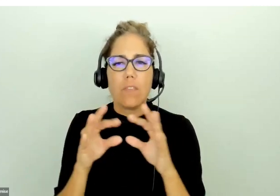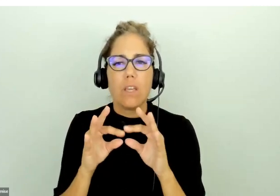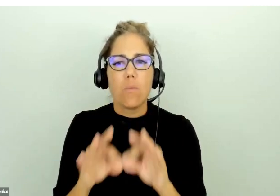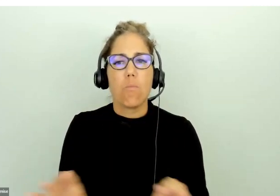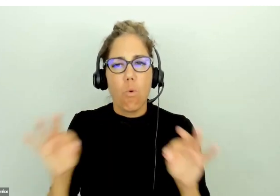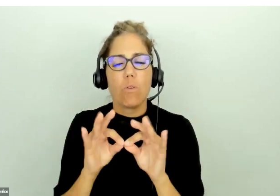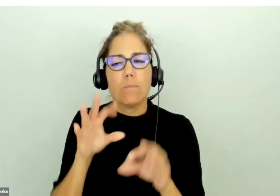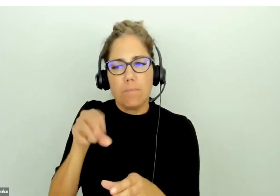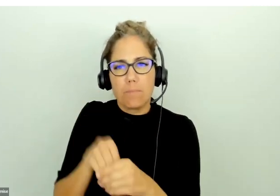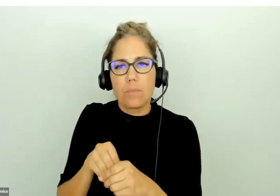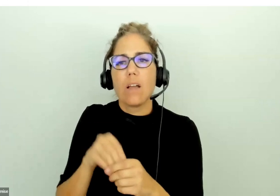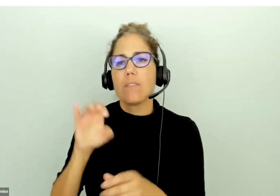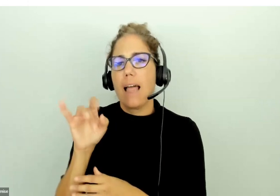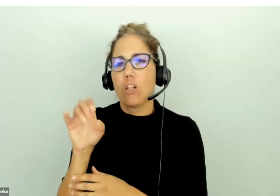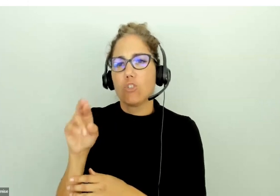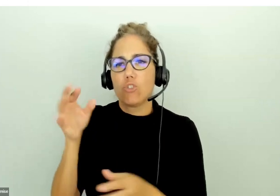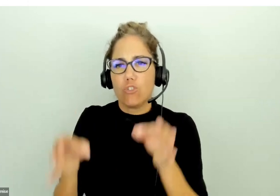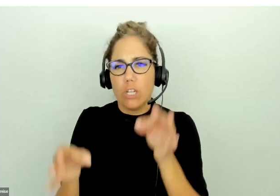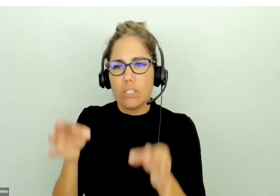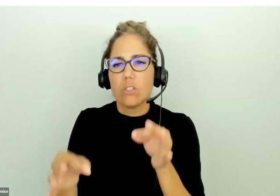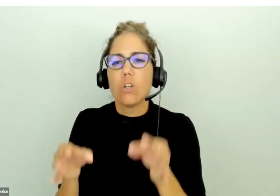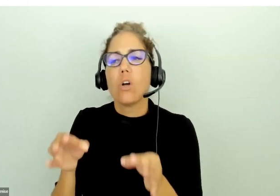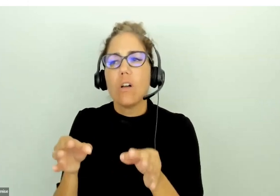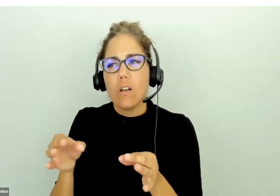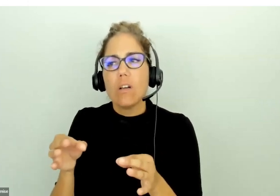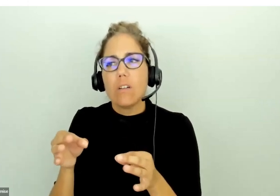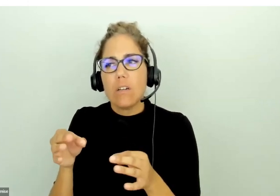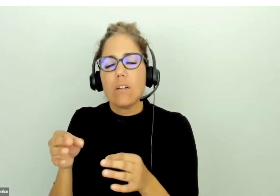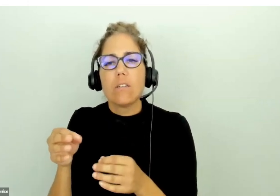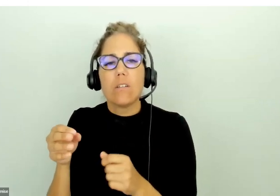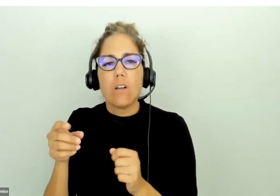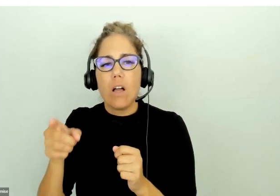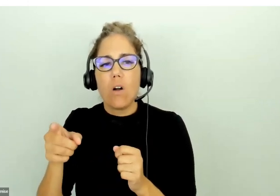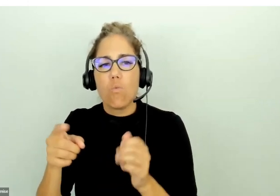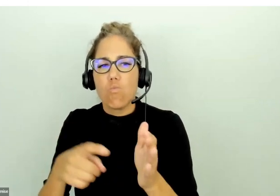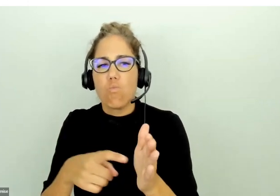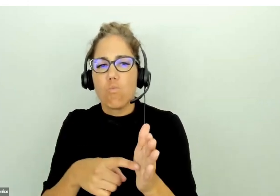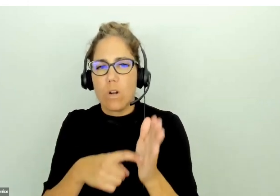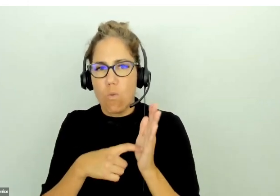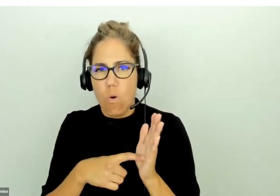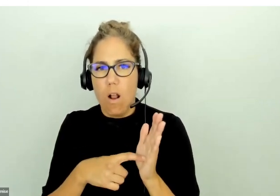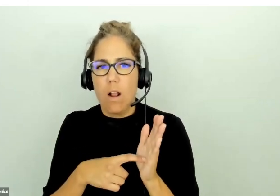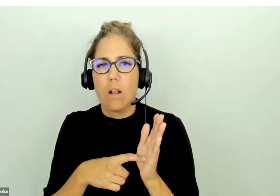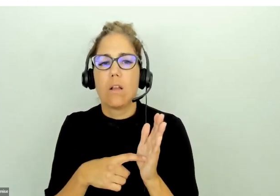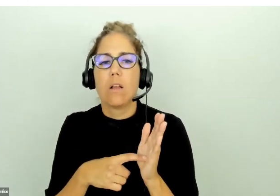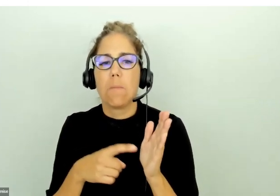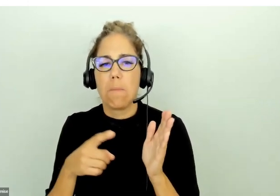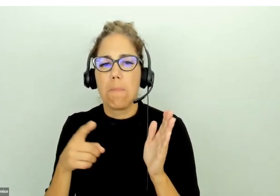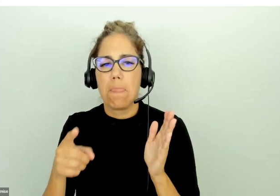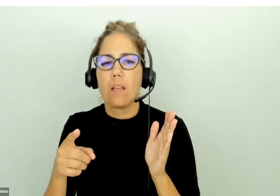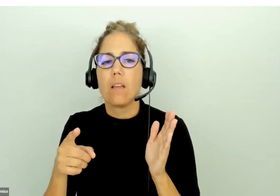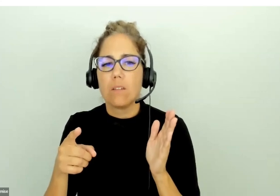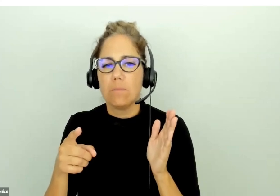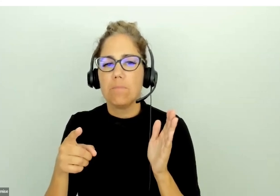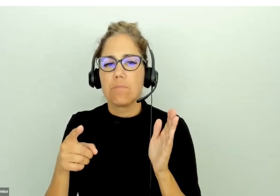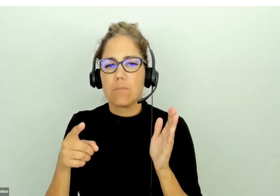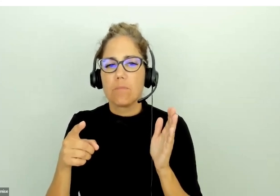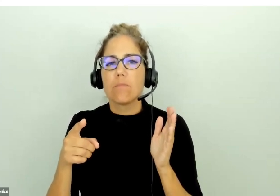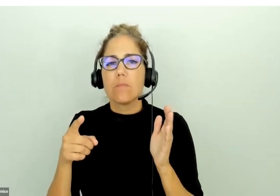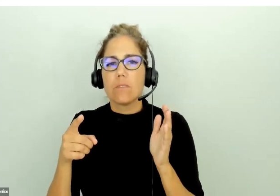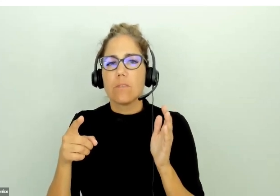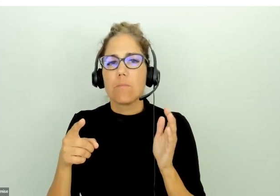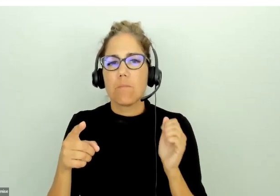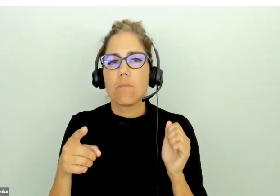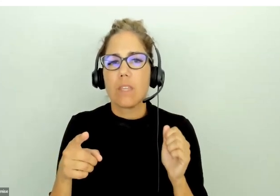its own provisions and through the requirement that area agencies on aging